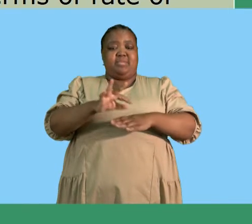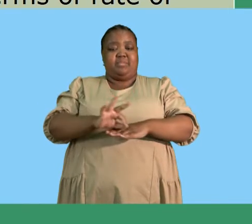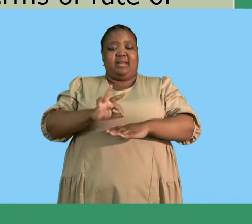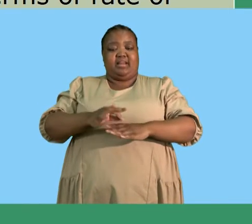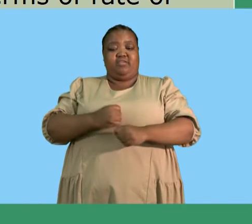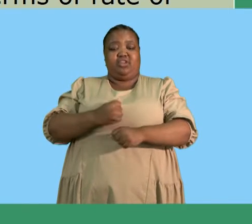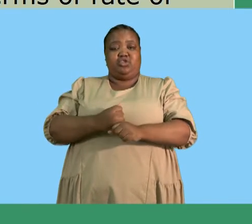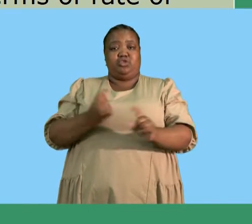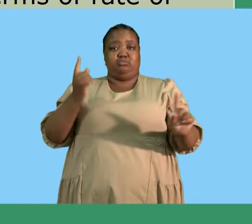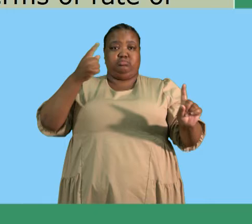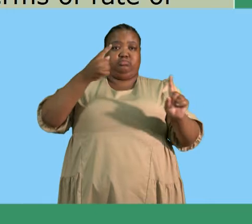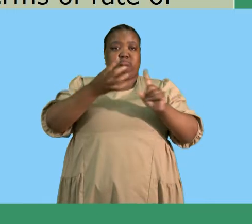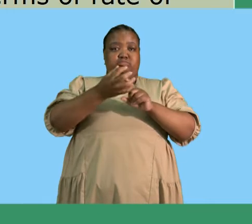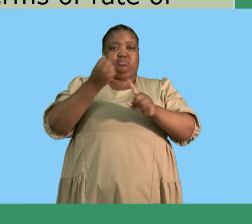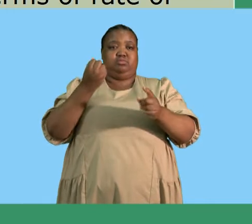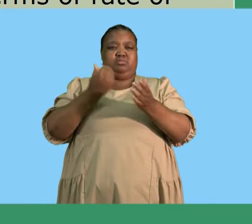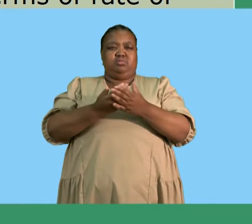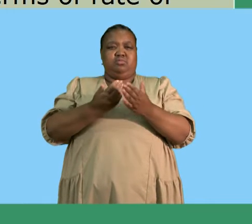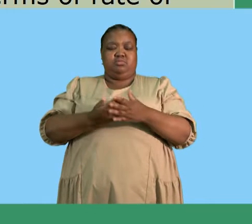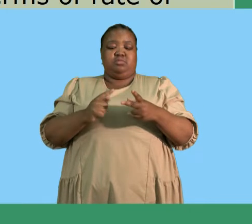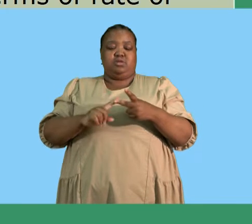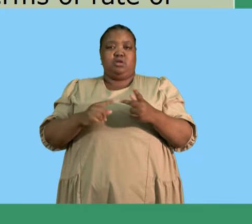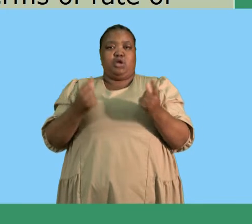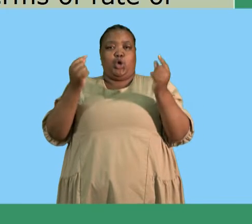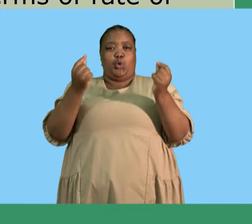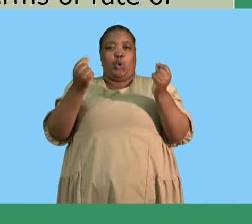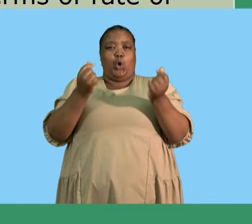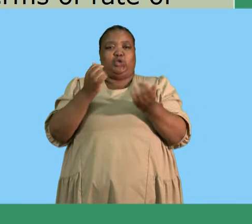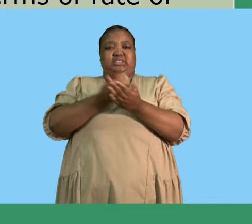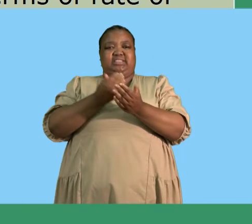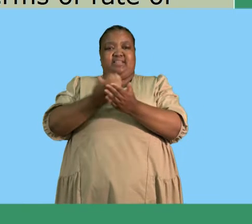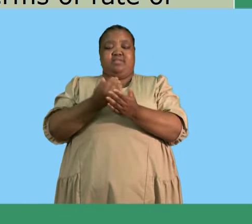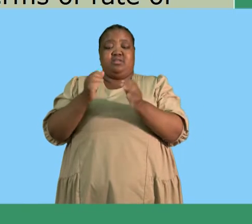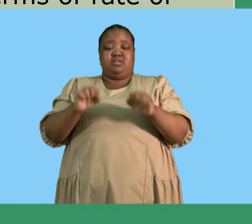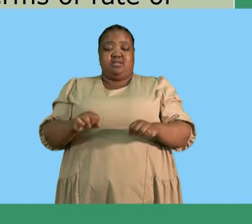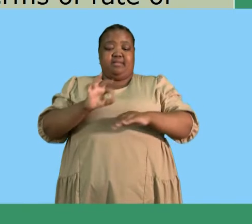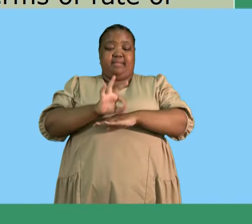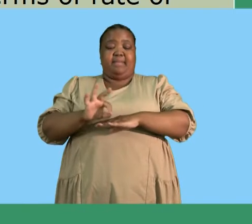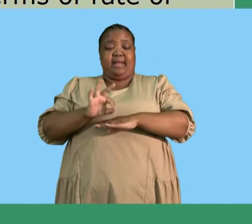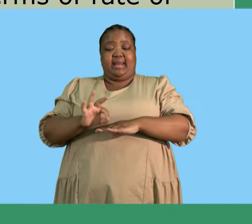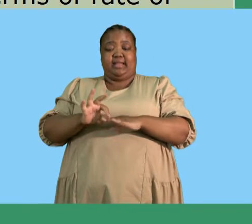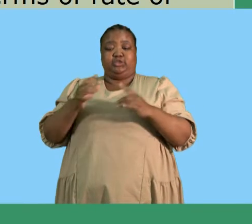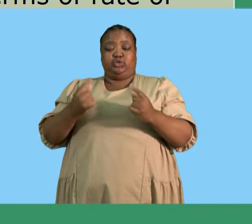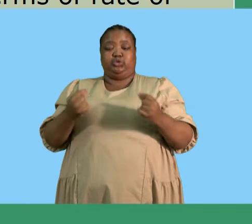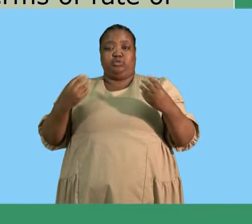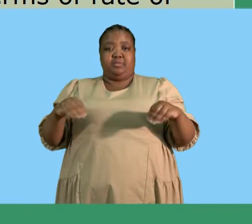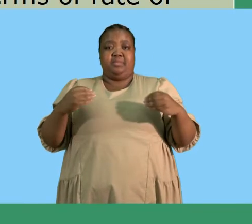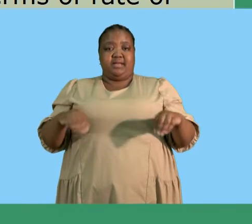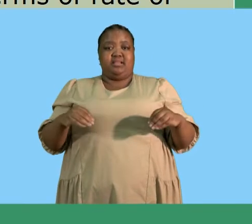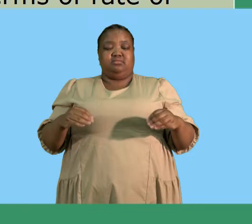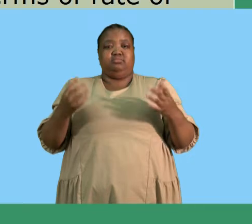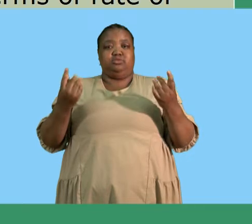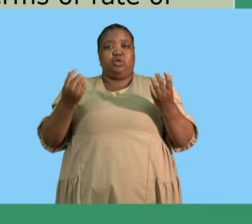to achieve a goal. You also have cost savings, which is defined as the plans made by the business to